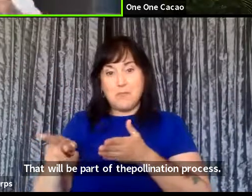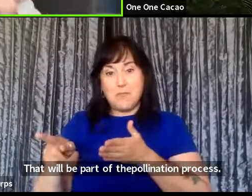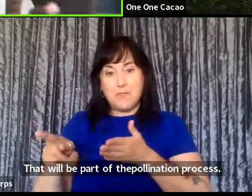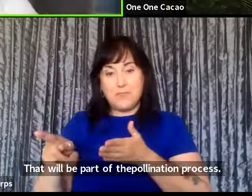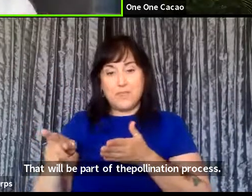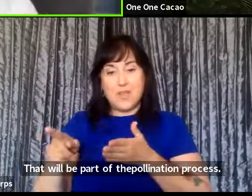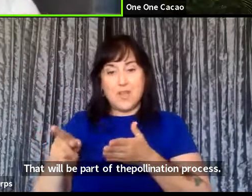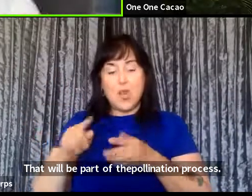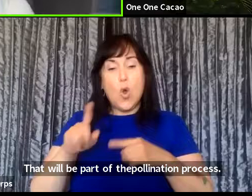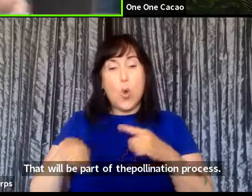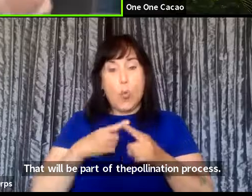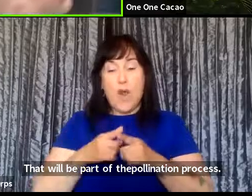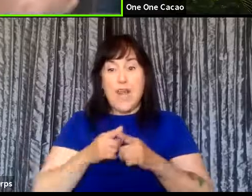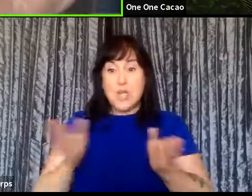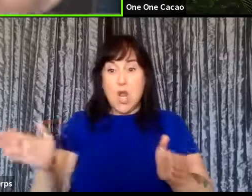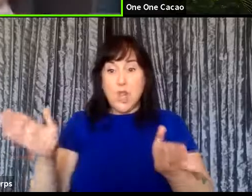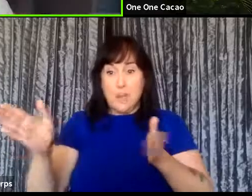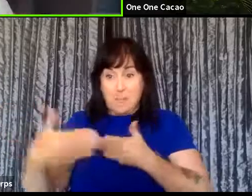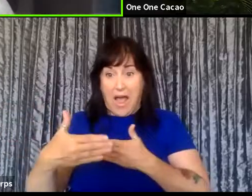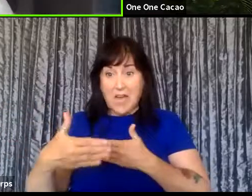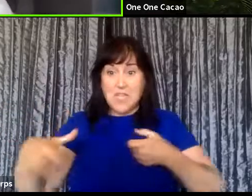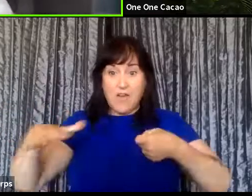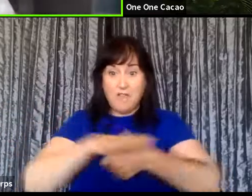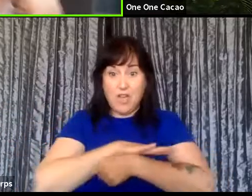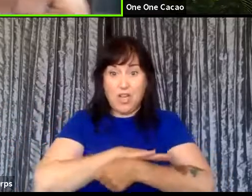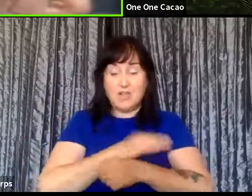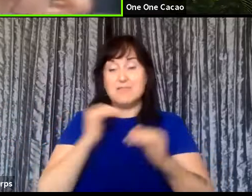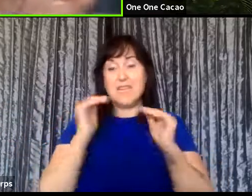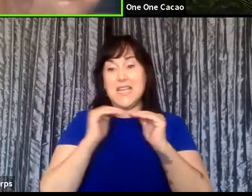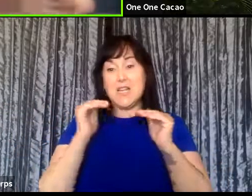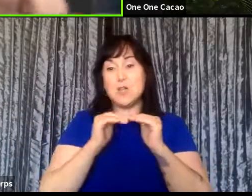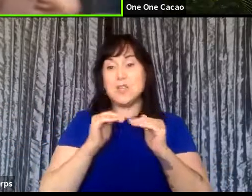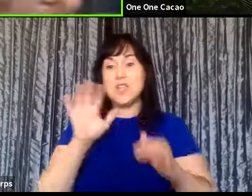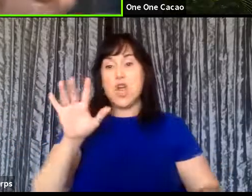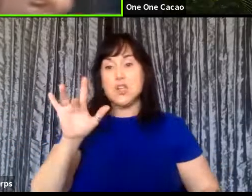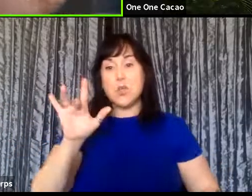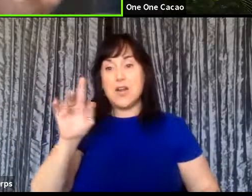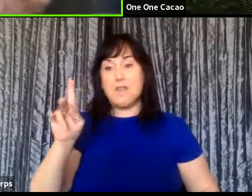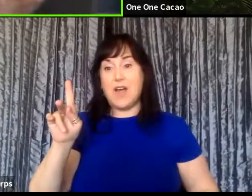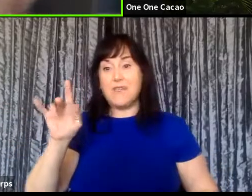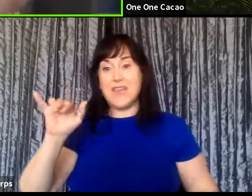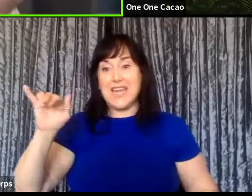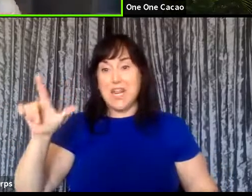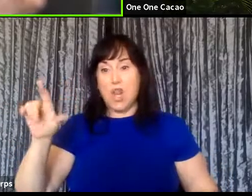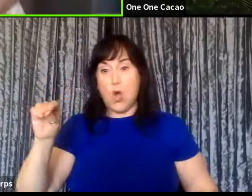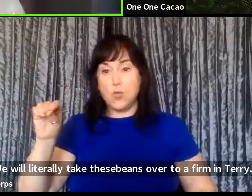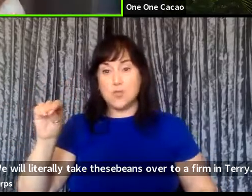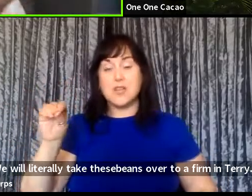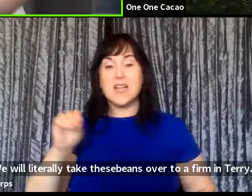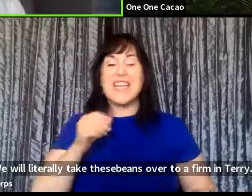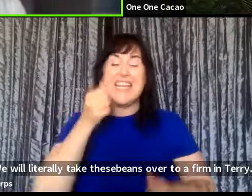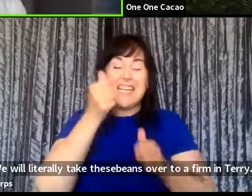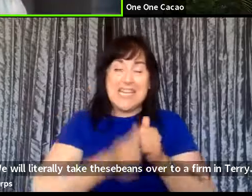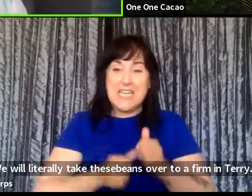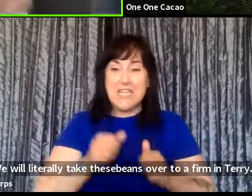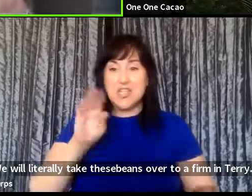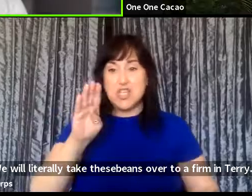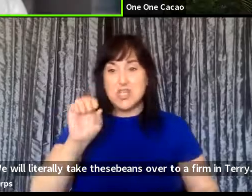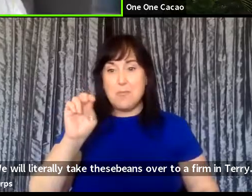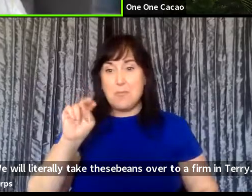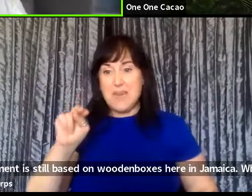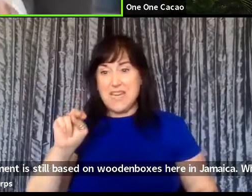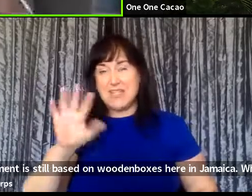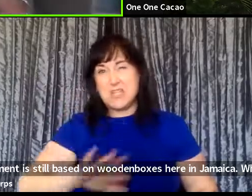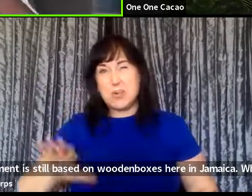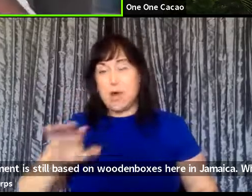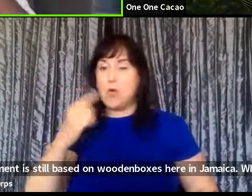those wooden boxes are full, that's the equivalent of 25 kilos of these. Each bean is around about a gram. So you can imagine how many you have to break